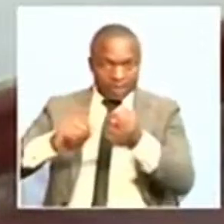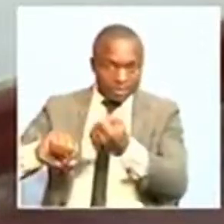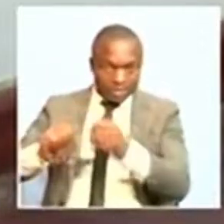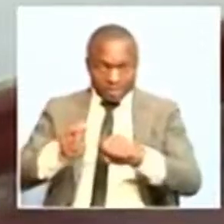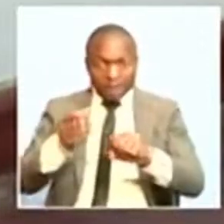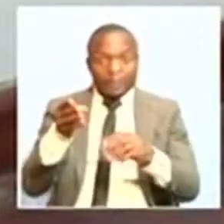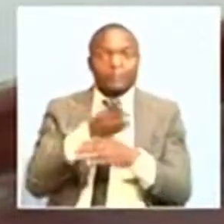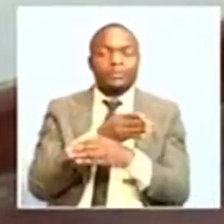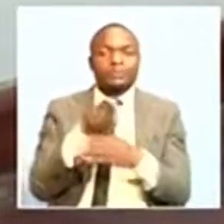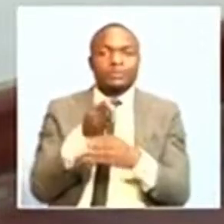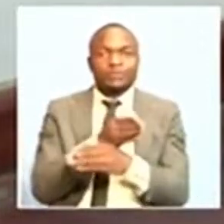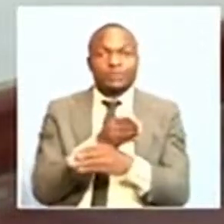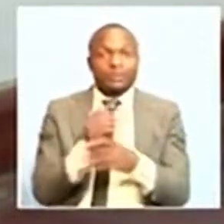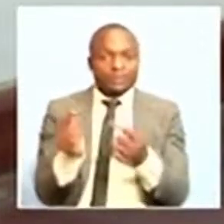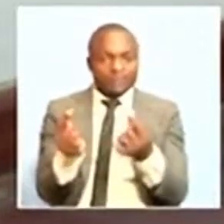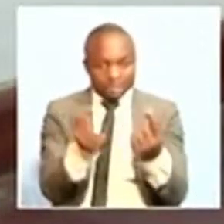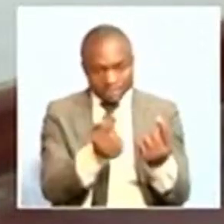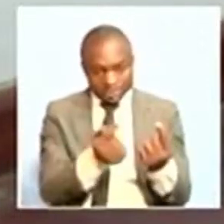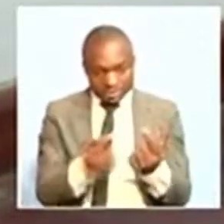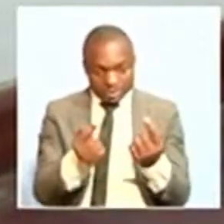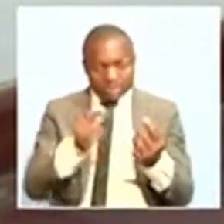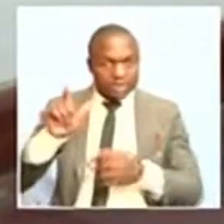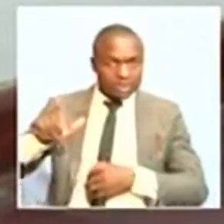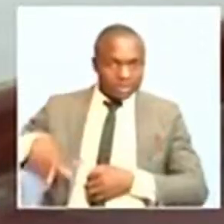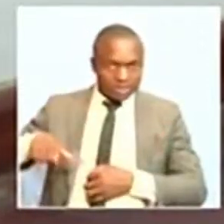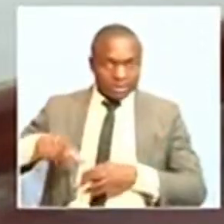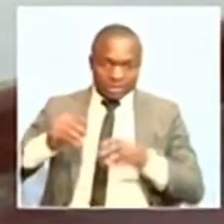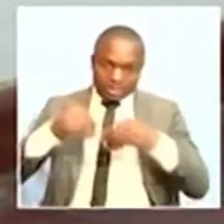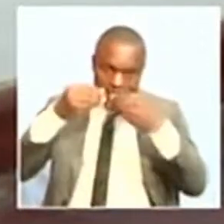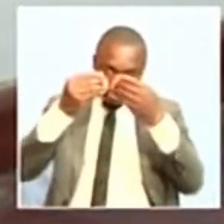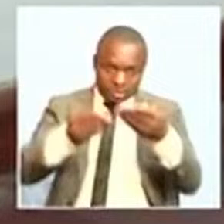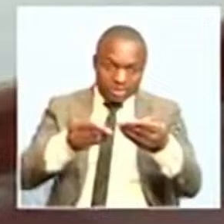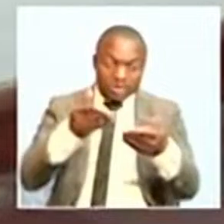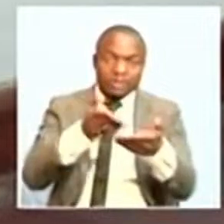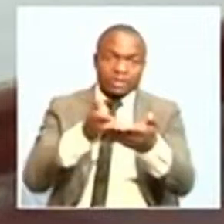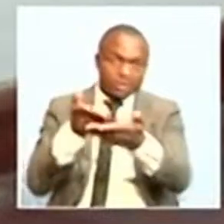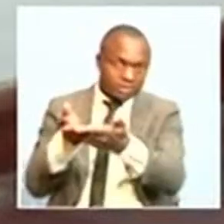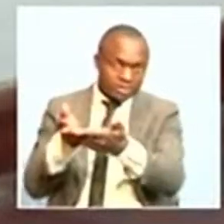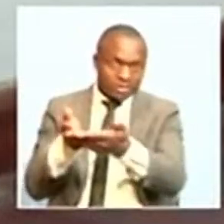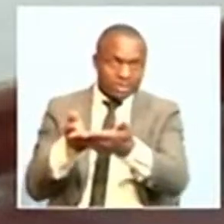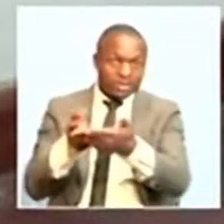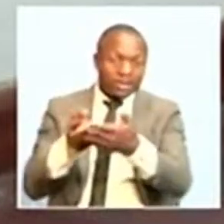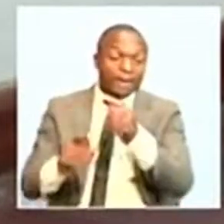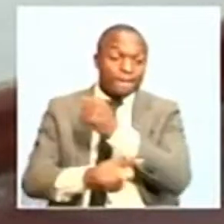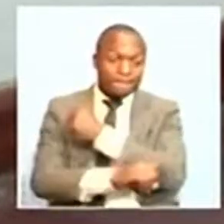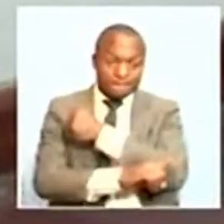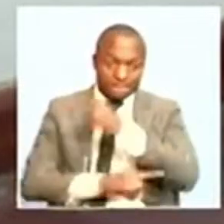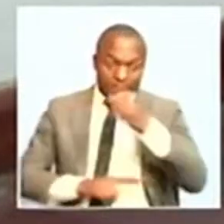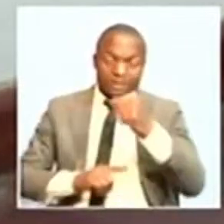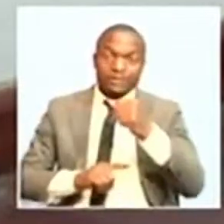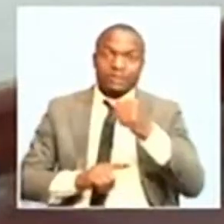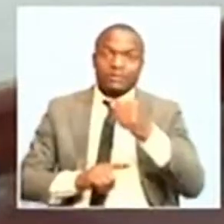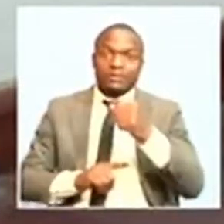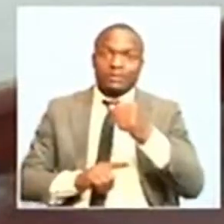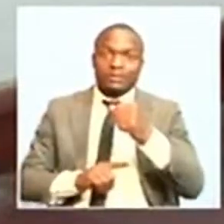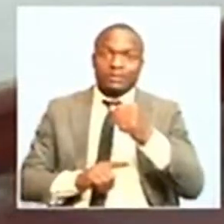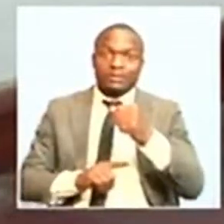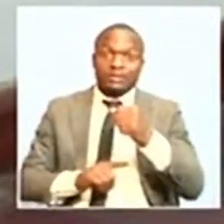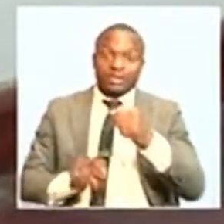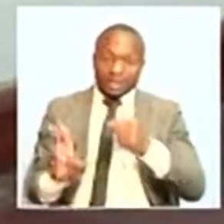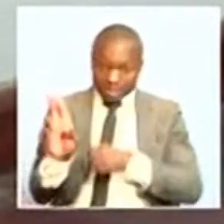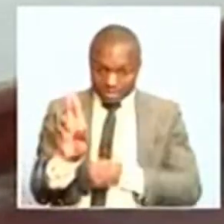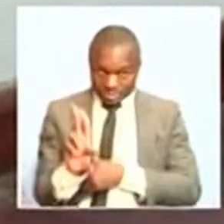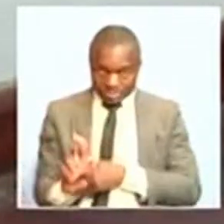businesses in that in the event of a delay to remit this tax by the withholding agents, penalties apply to a business. So this protects businesses as